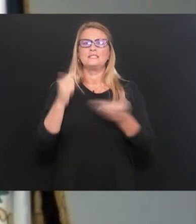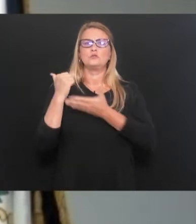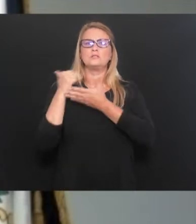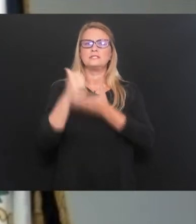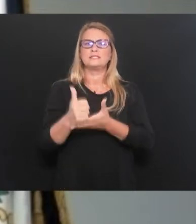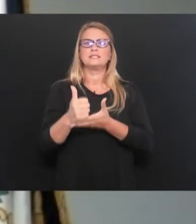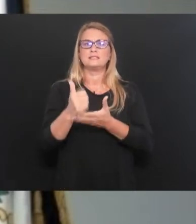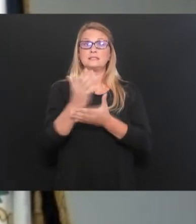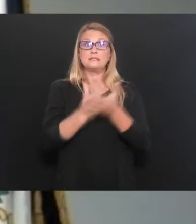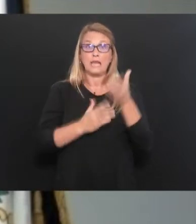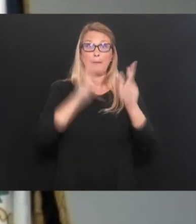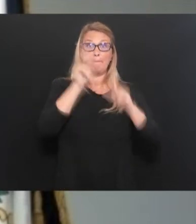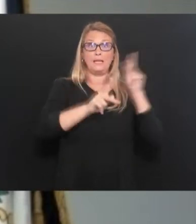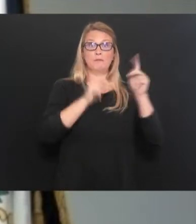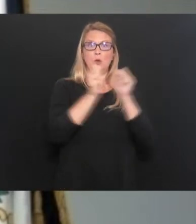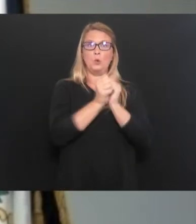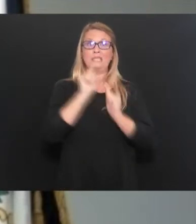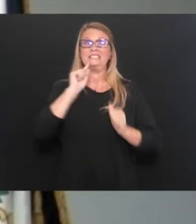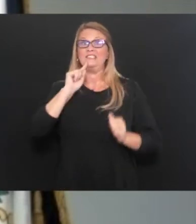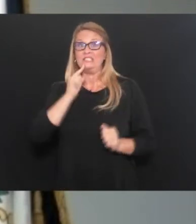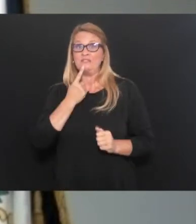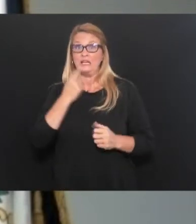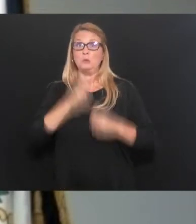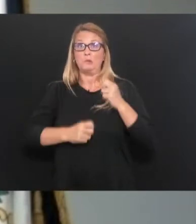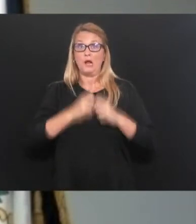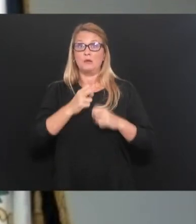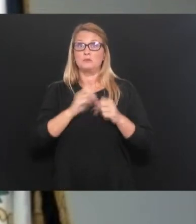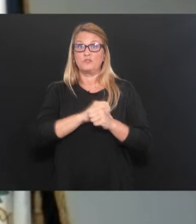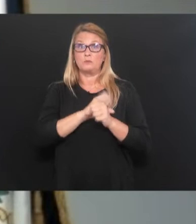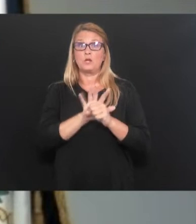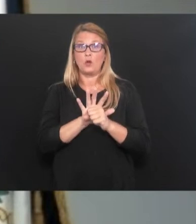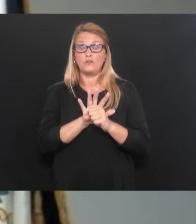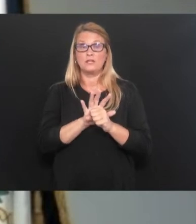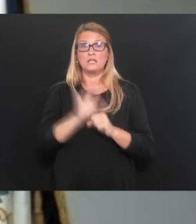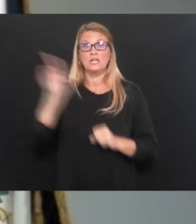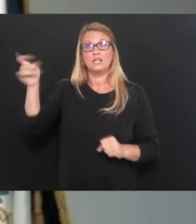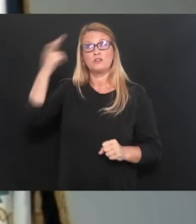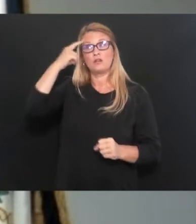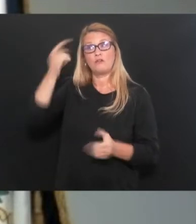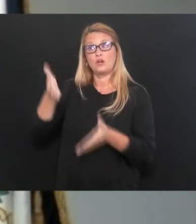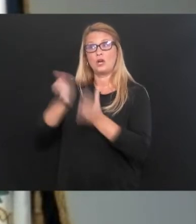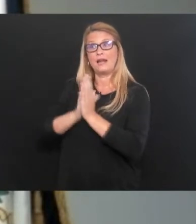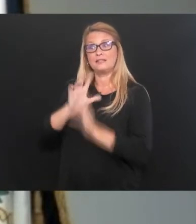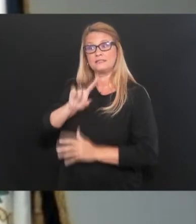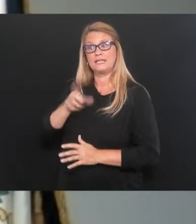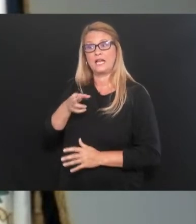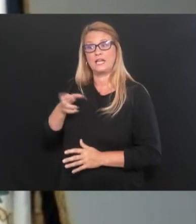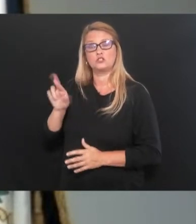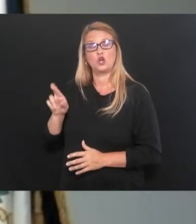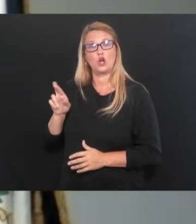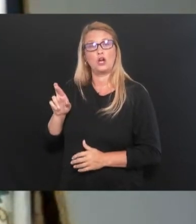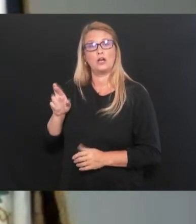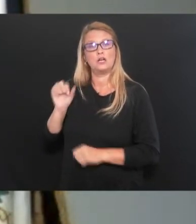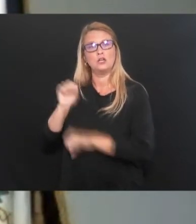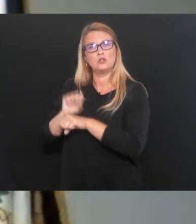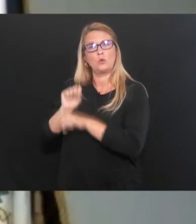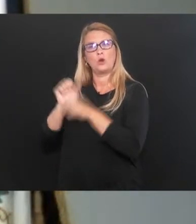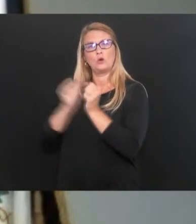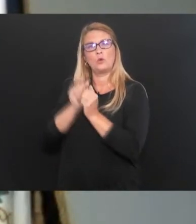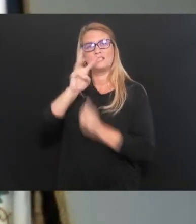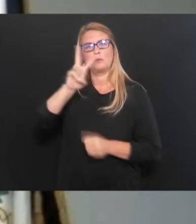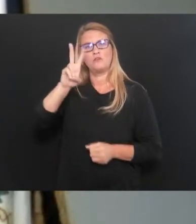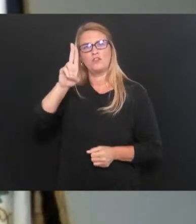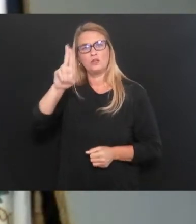serious complications from COVID. The governor asked DHHR earlier in the week to work with WVU